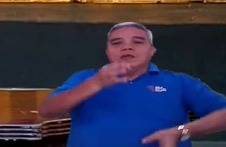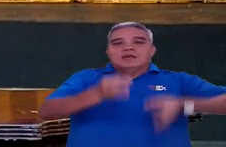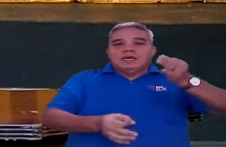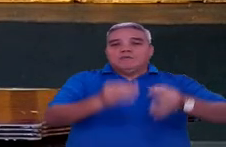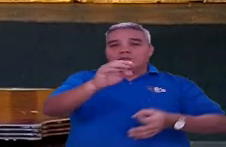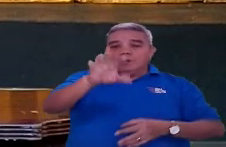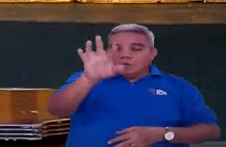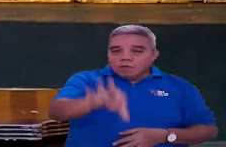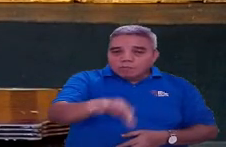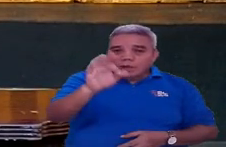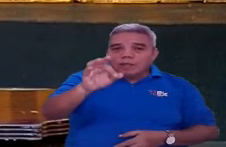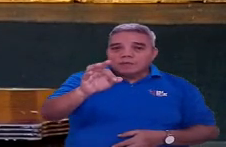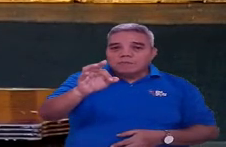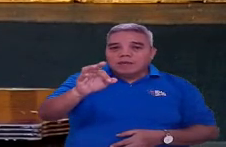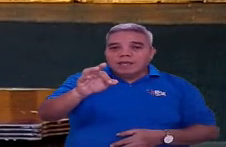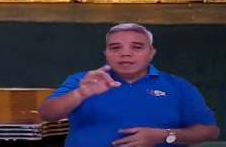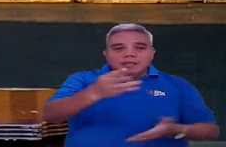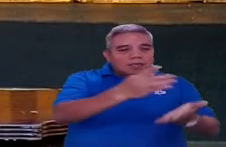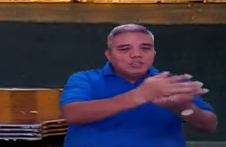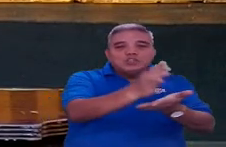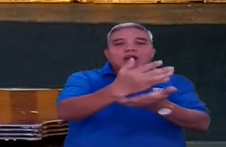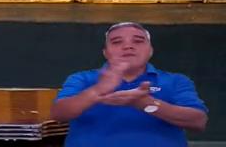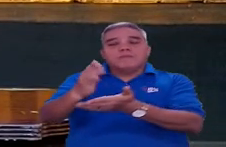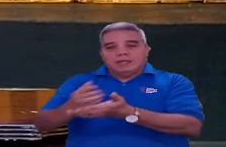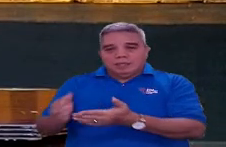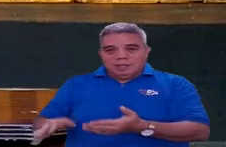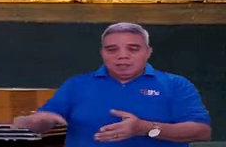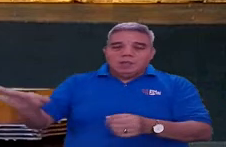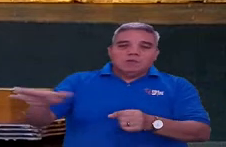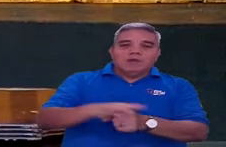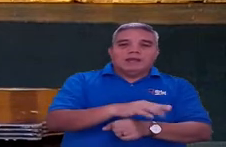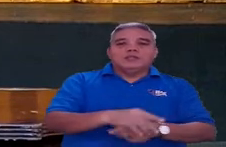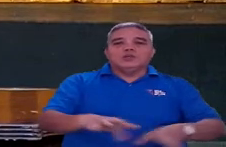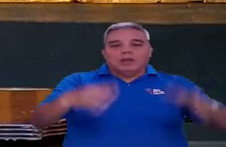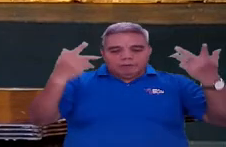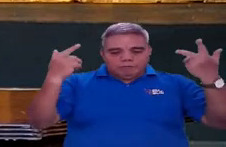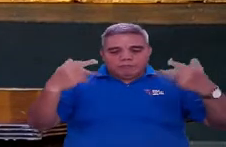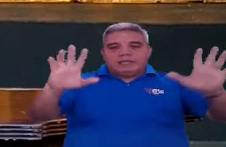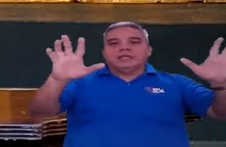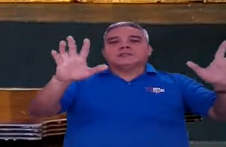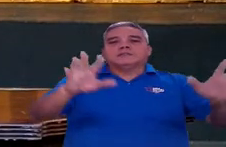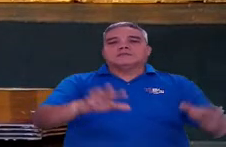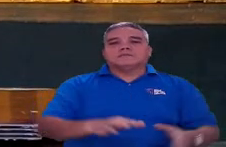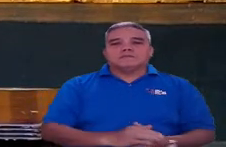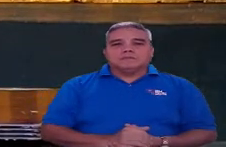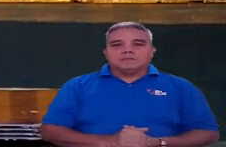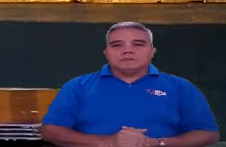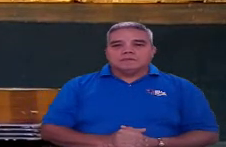If you found a shopping wife, you are finished.